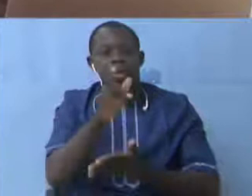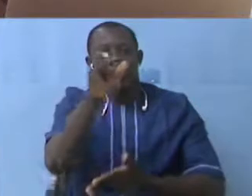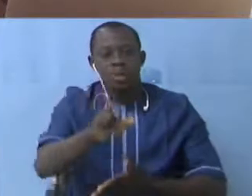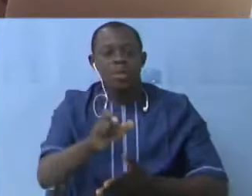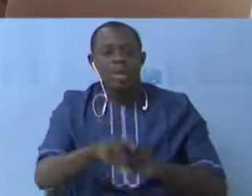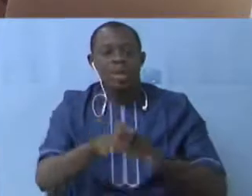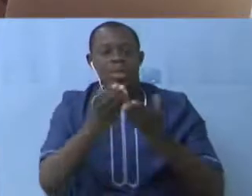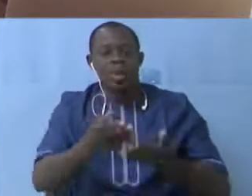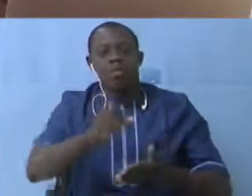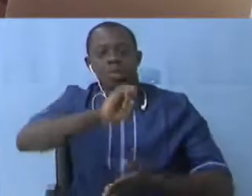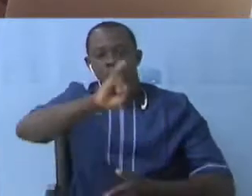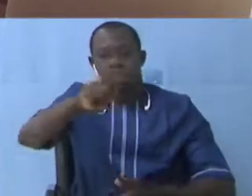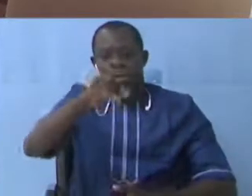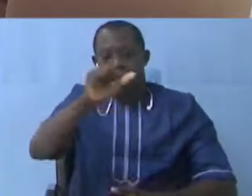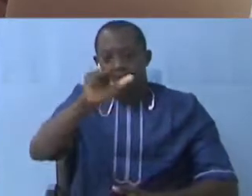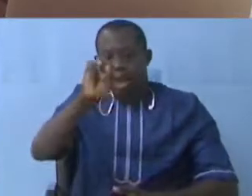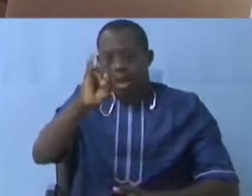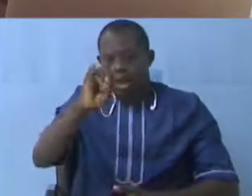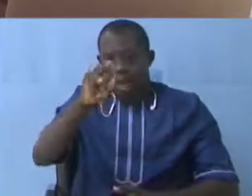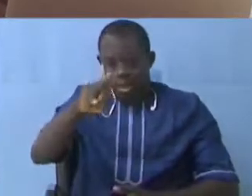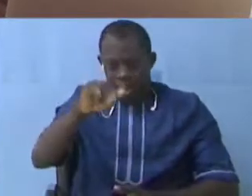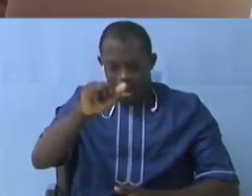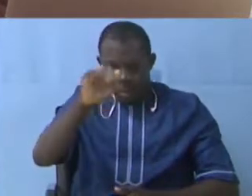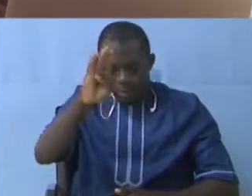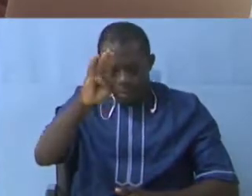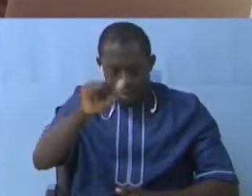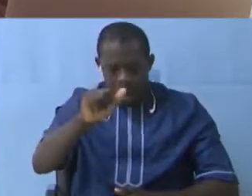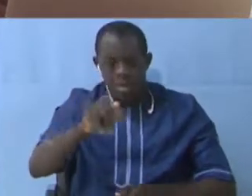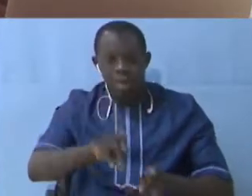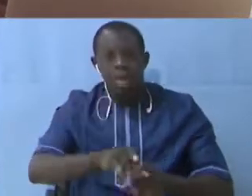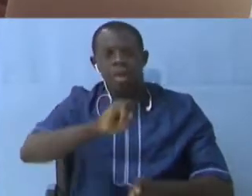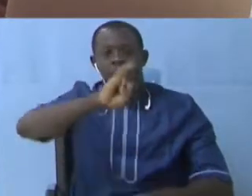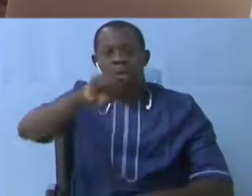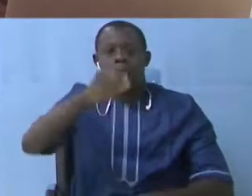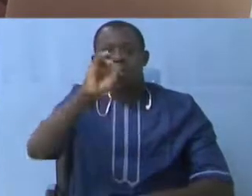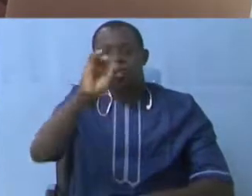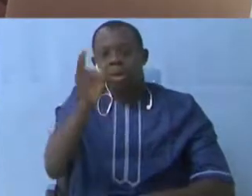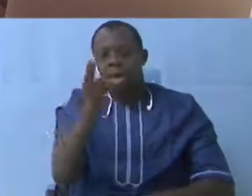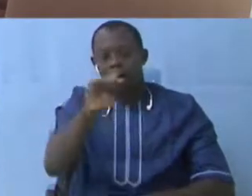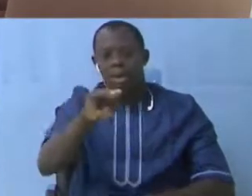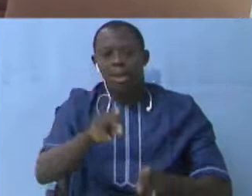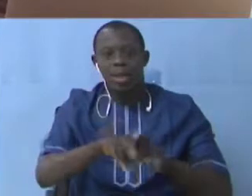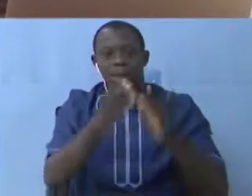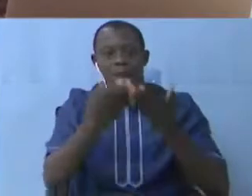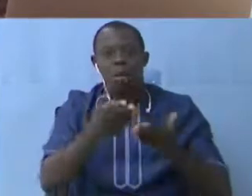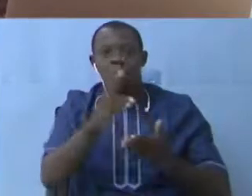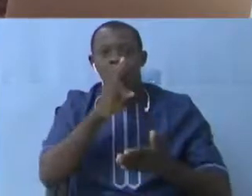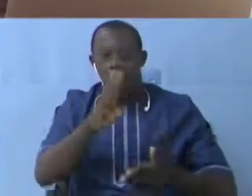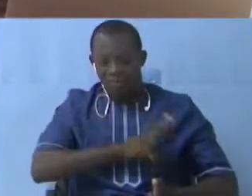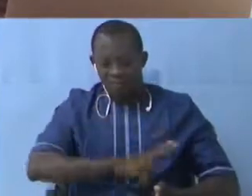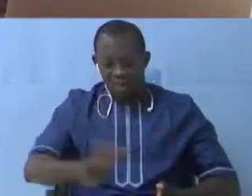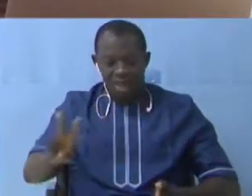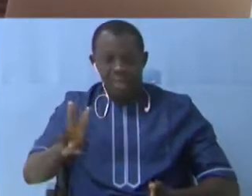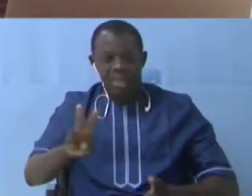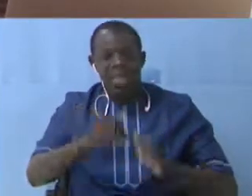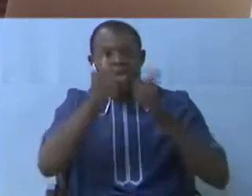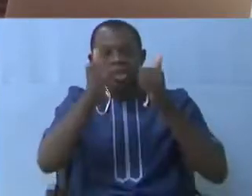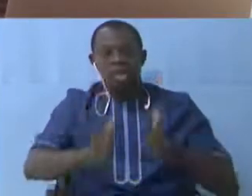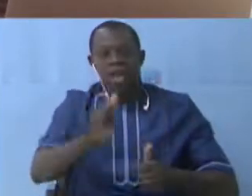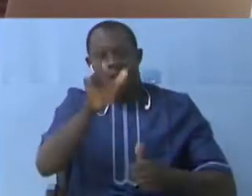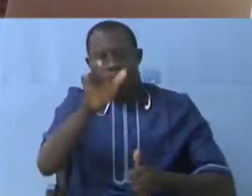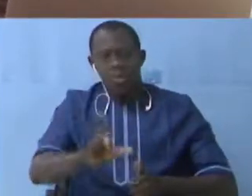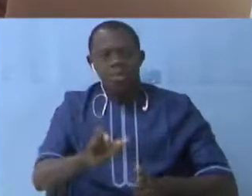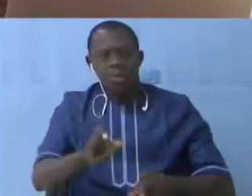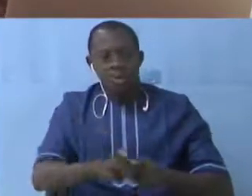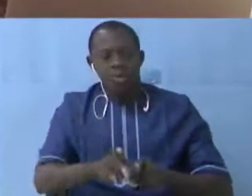now currently the vice chairperson of the Human Rights Commission? That's correct. Dieynaba Jom mi nga wax noonu léegi mooy